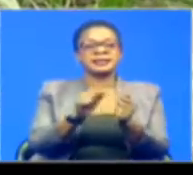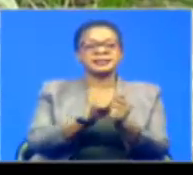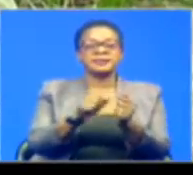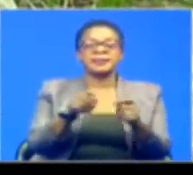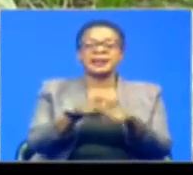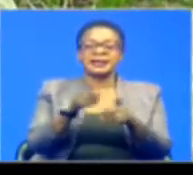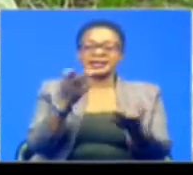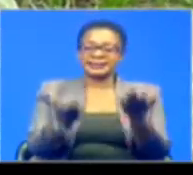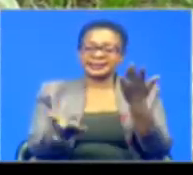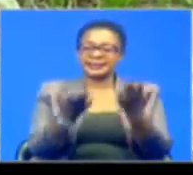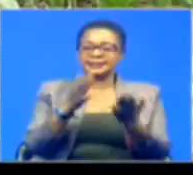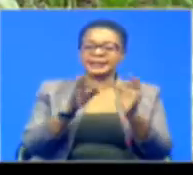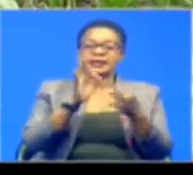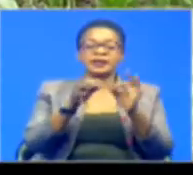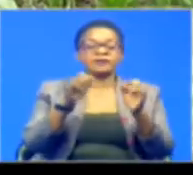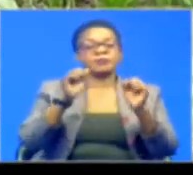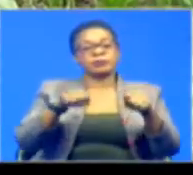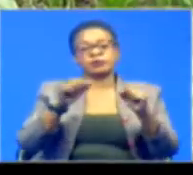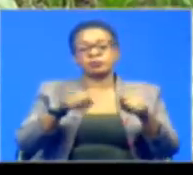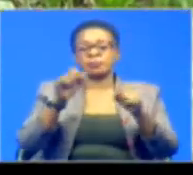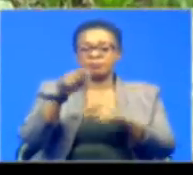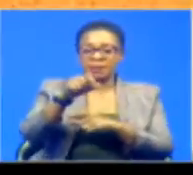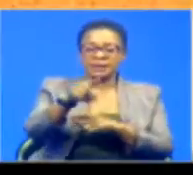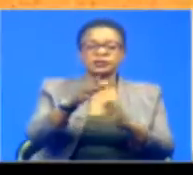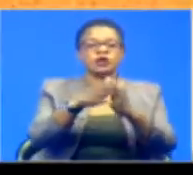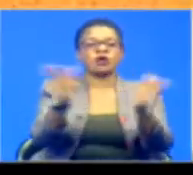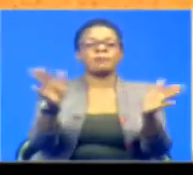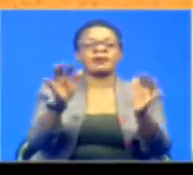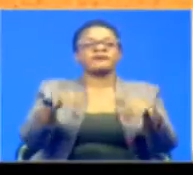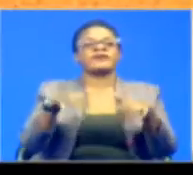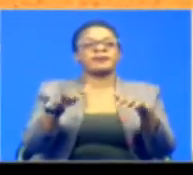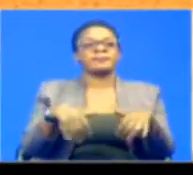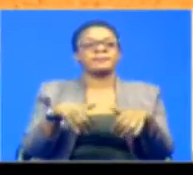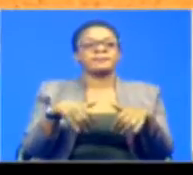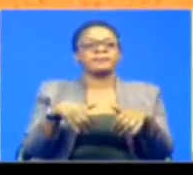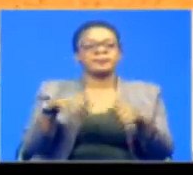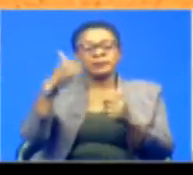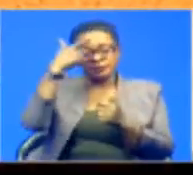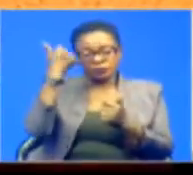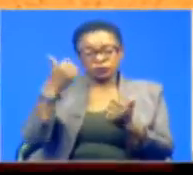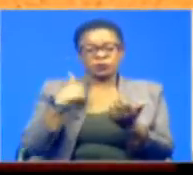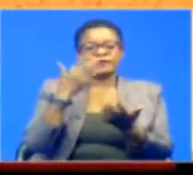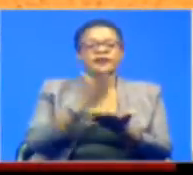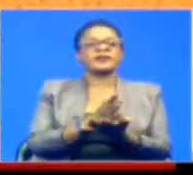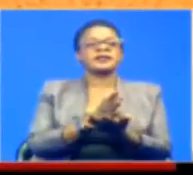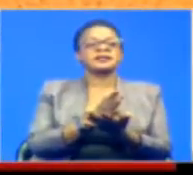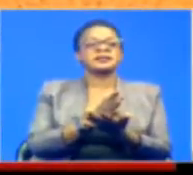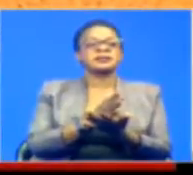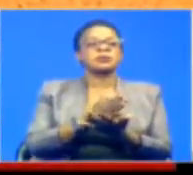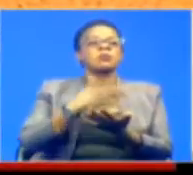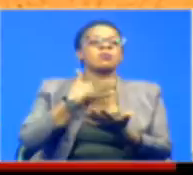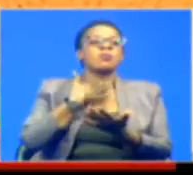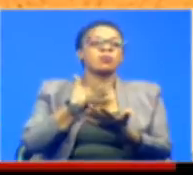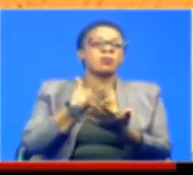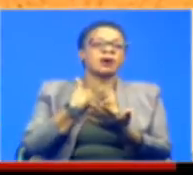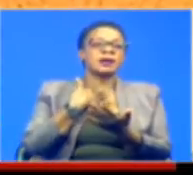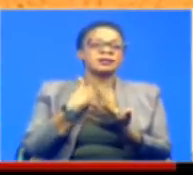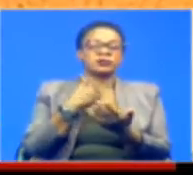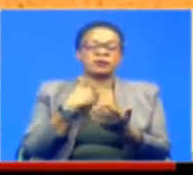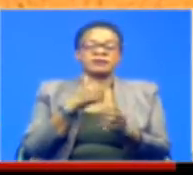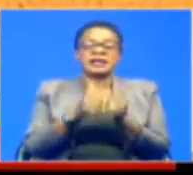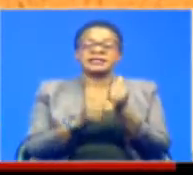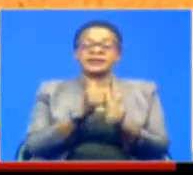its suitability for planting in open farms. And since we have evidence, we want to have scientific,